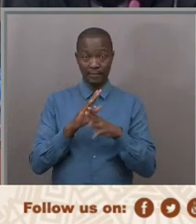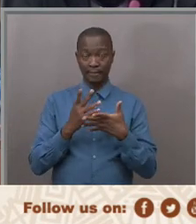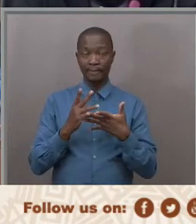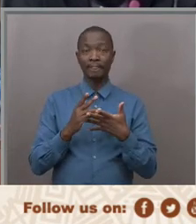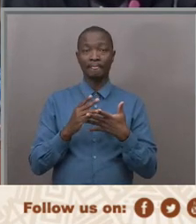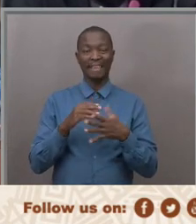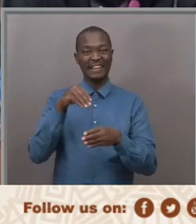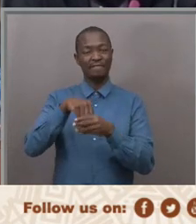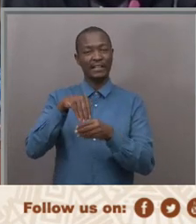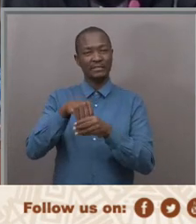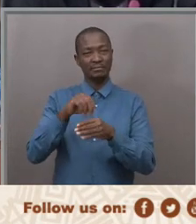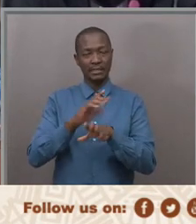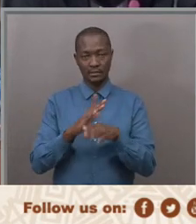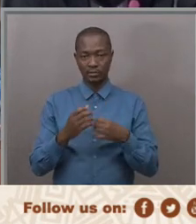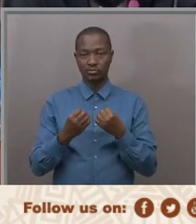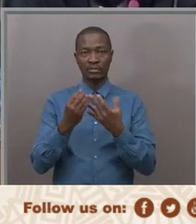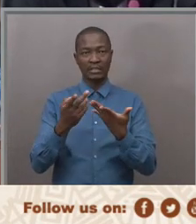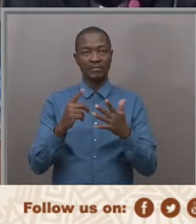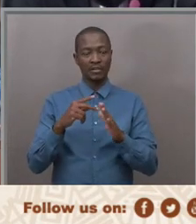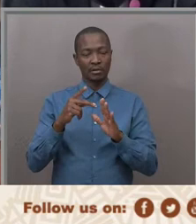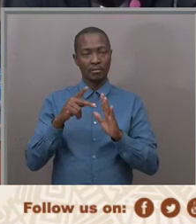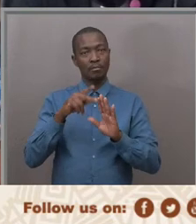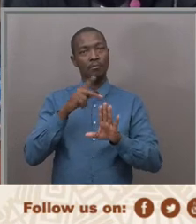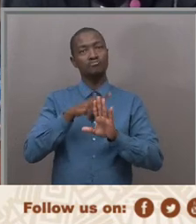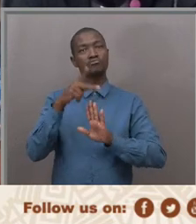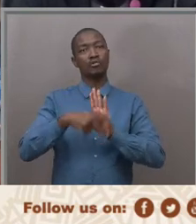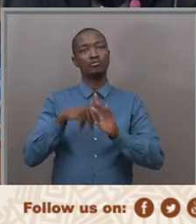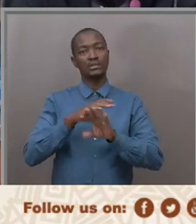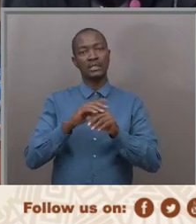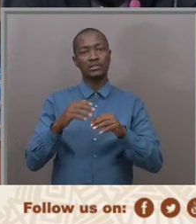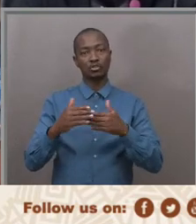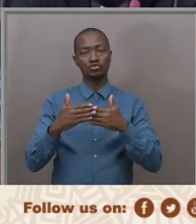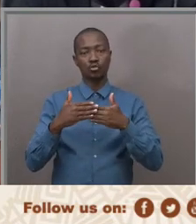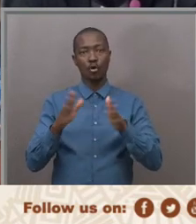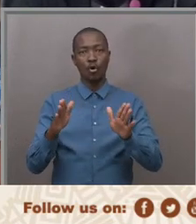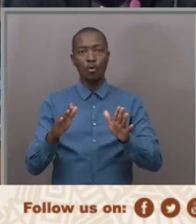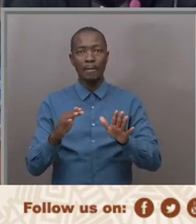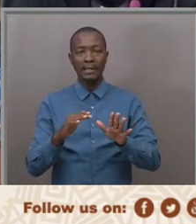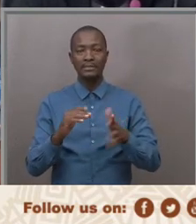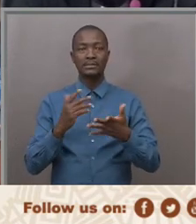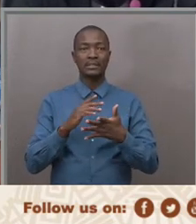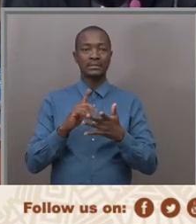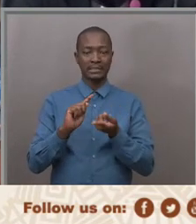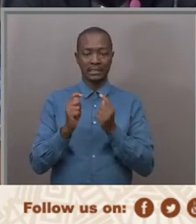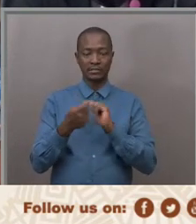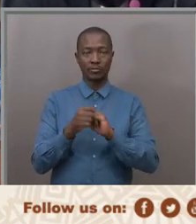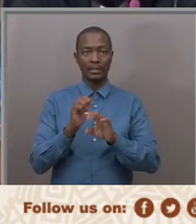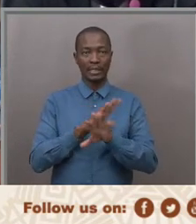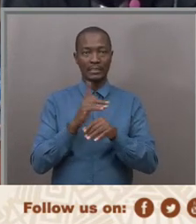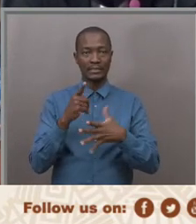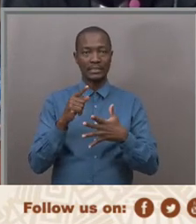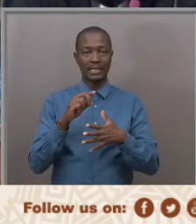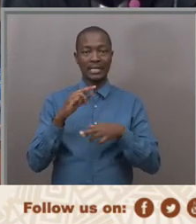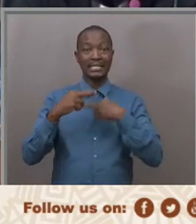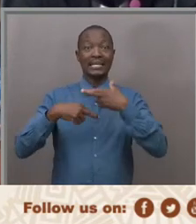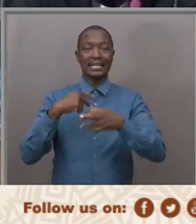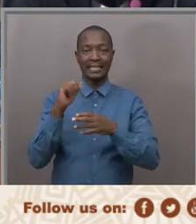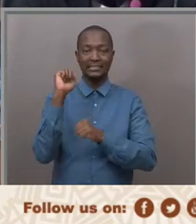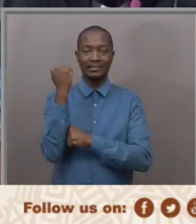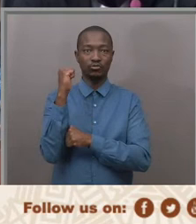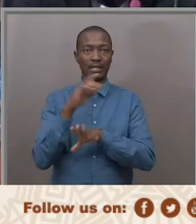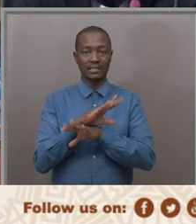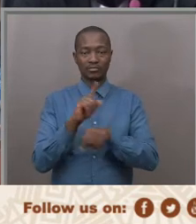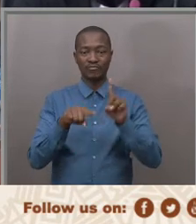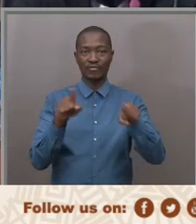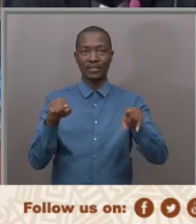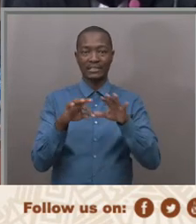out infrastructure projects to unlock the transformation, modernization, and reindustrialization of the different